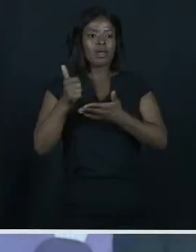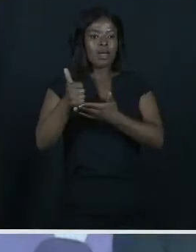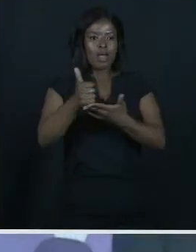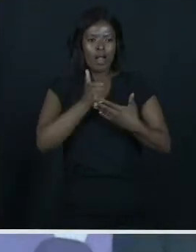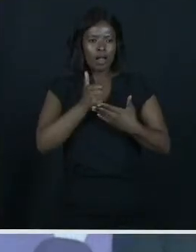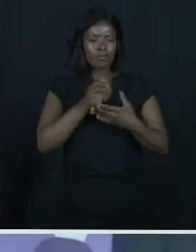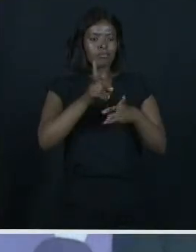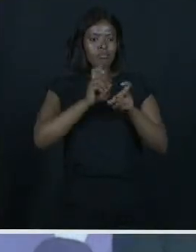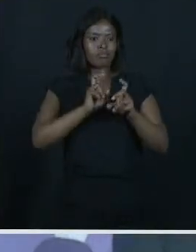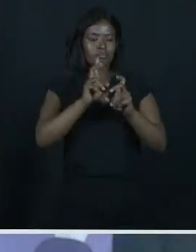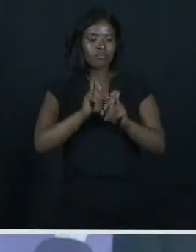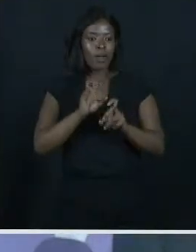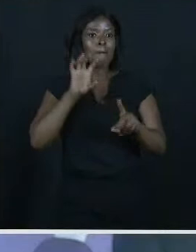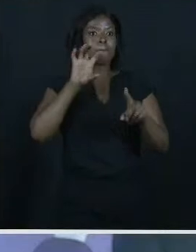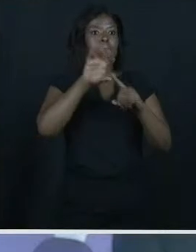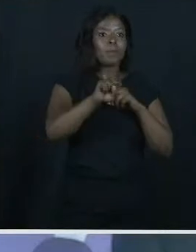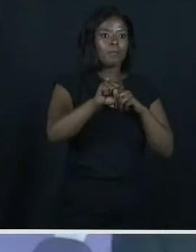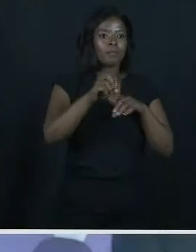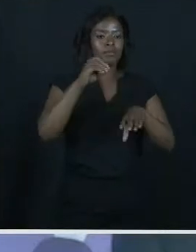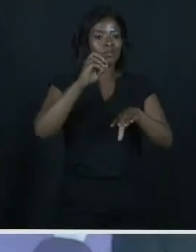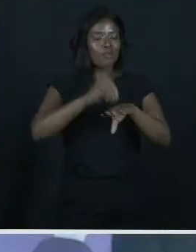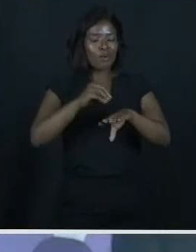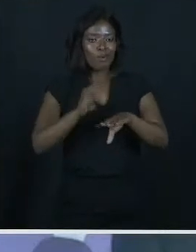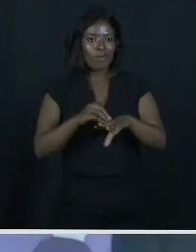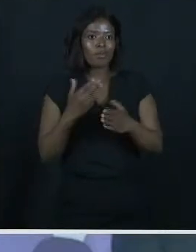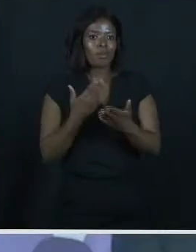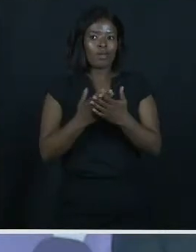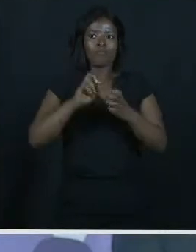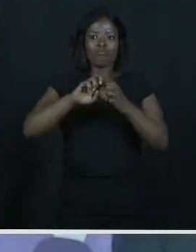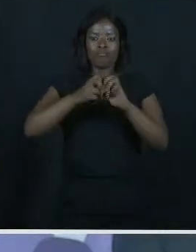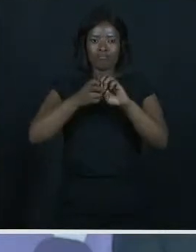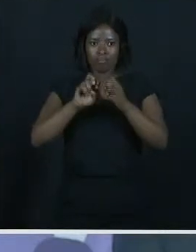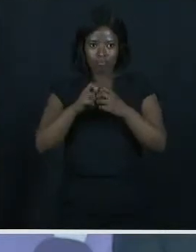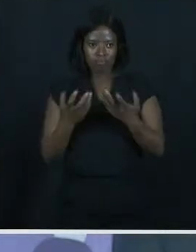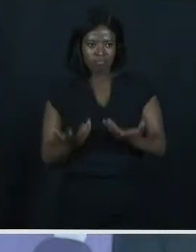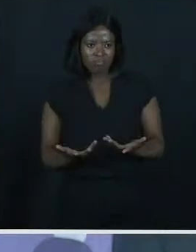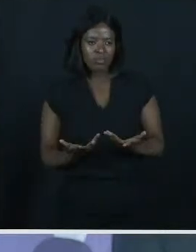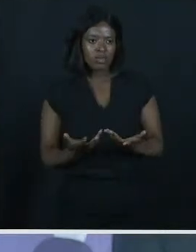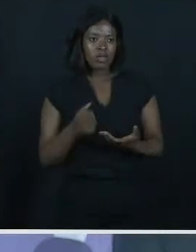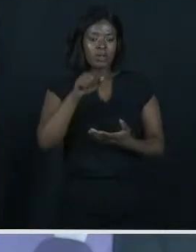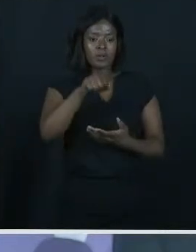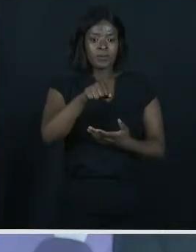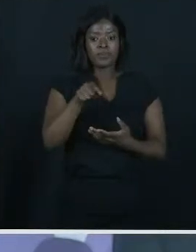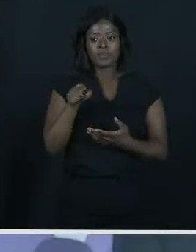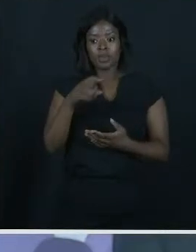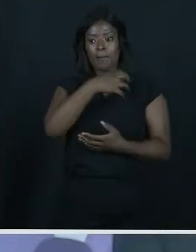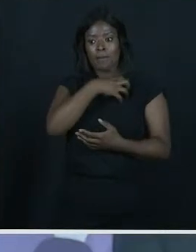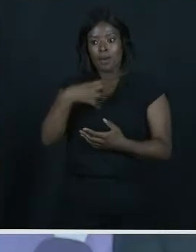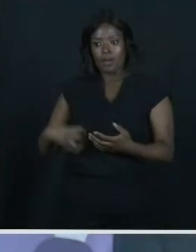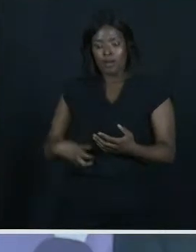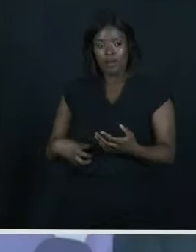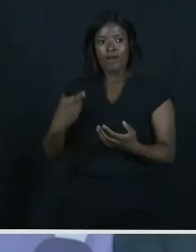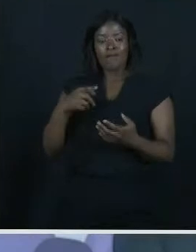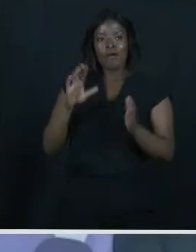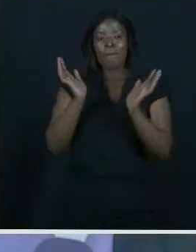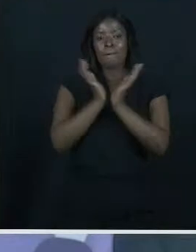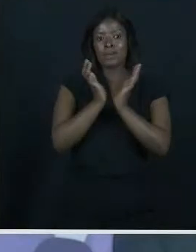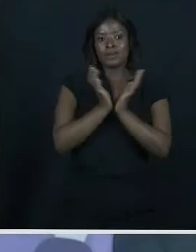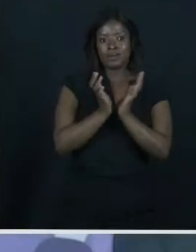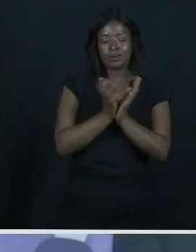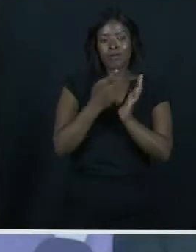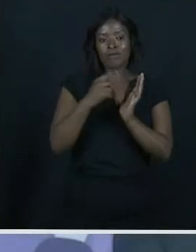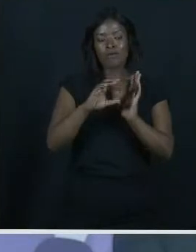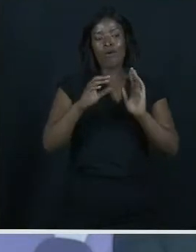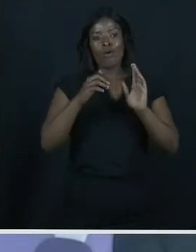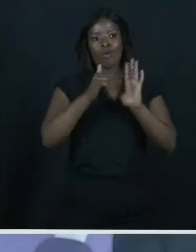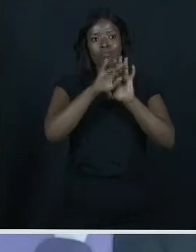So it's a great honor to be able to deliver these short remarks at the Presidential Summit on Gender-Based Violence and Femicide.